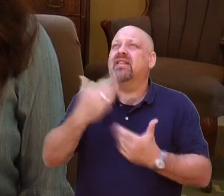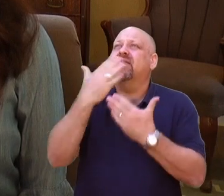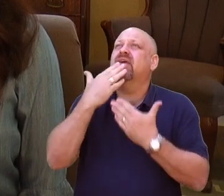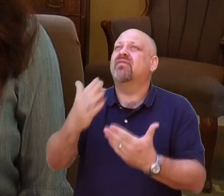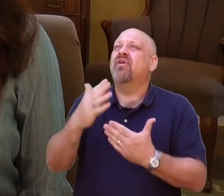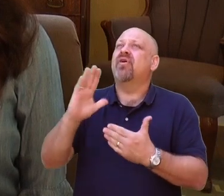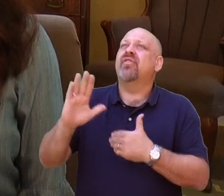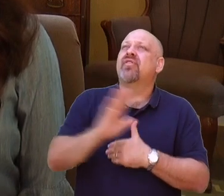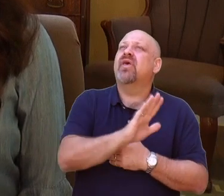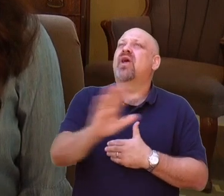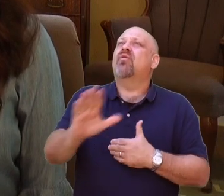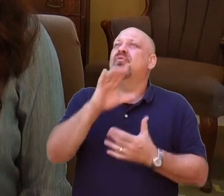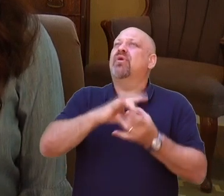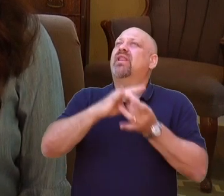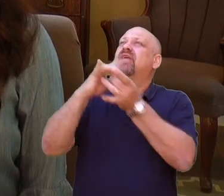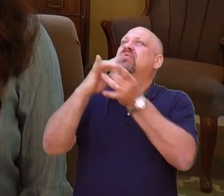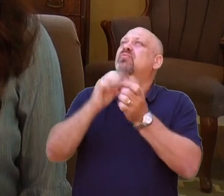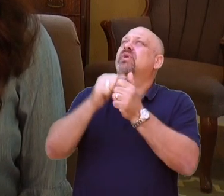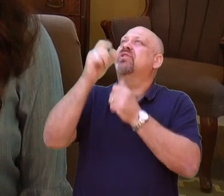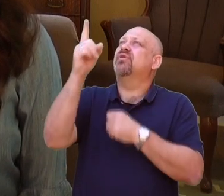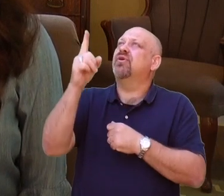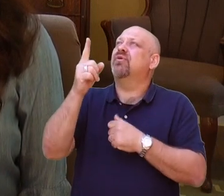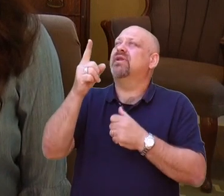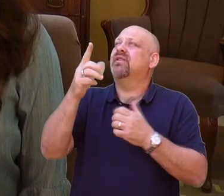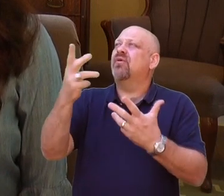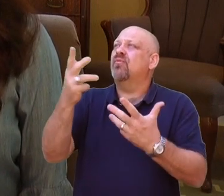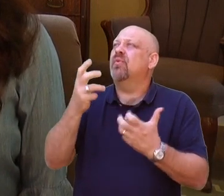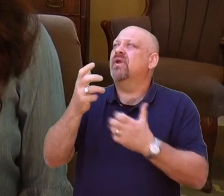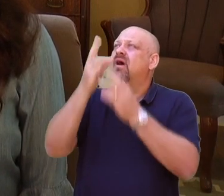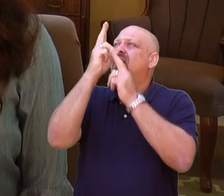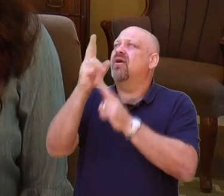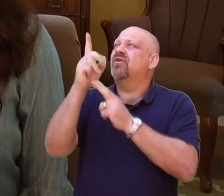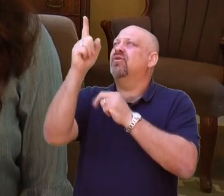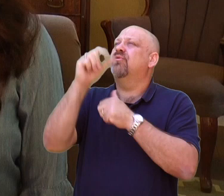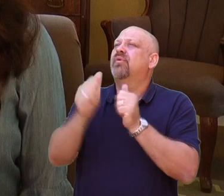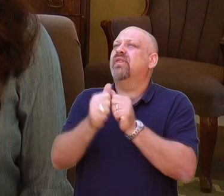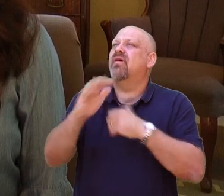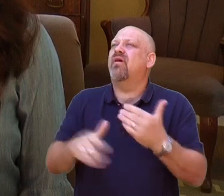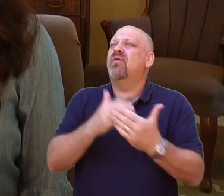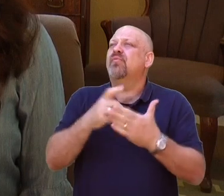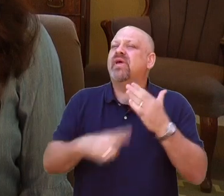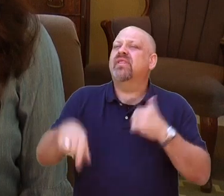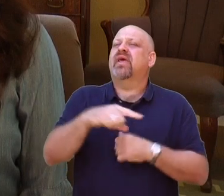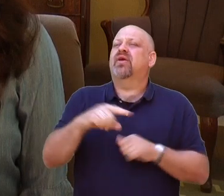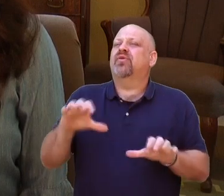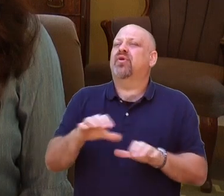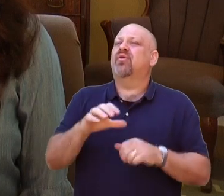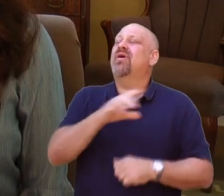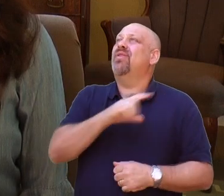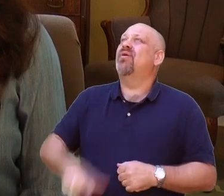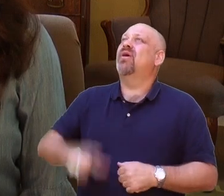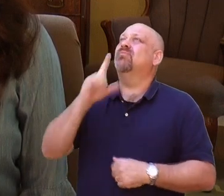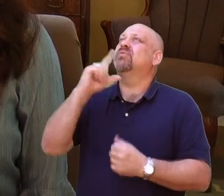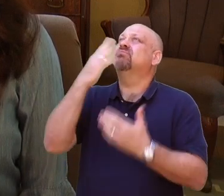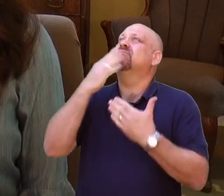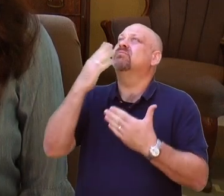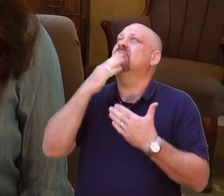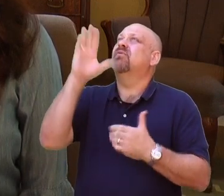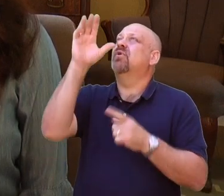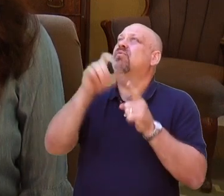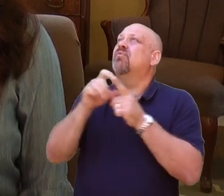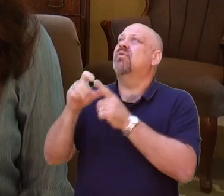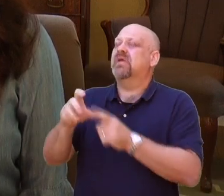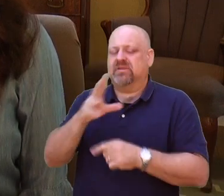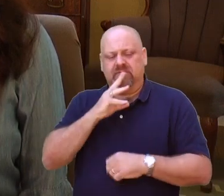Chelsea, Justine, Liam, Miriam, and Matt. God, I thank you for their relationship with you, God, and their desire to honor you